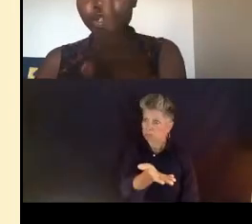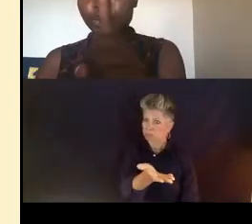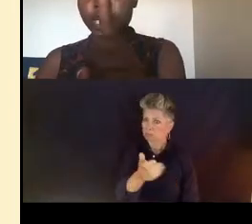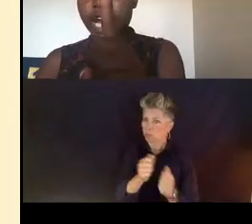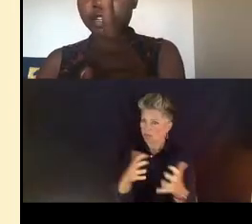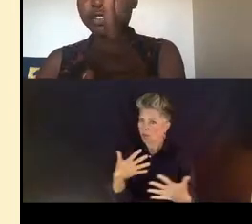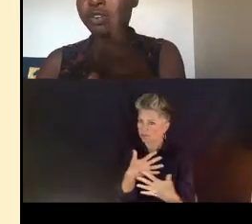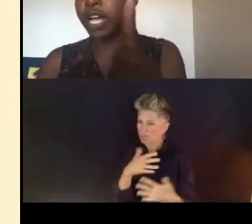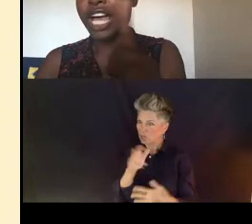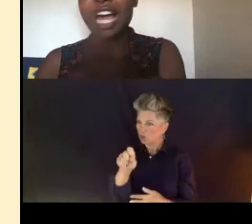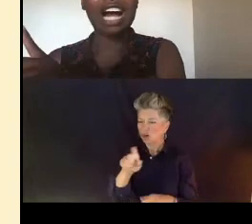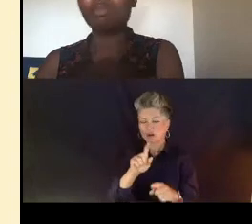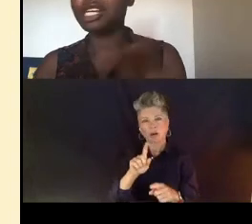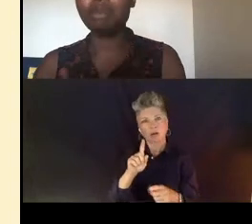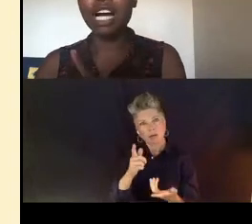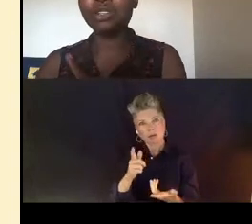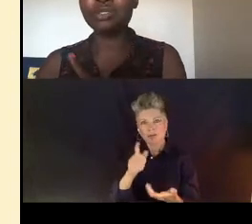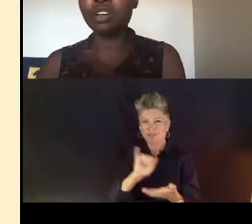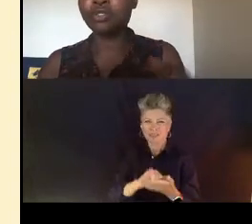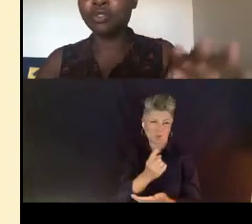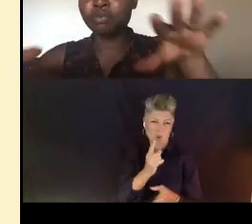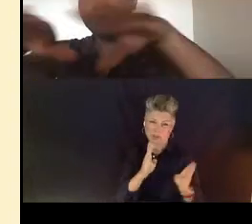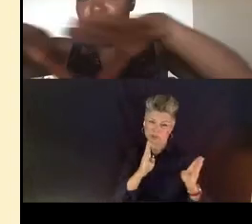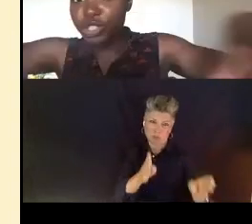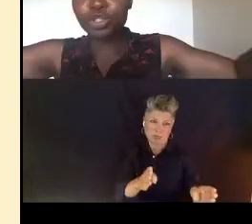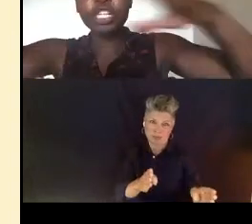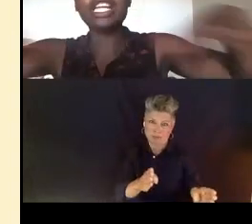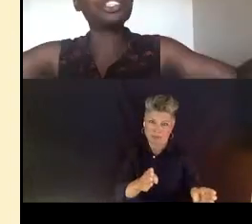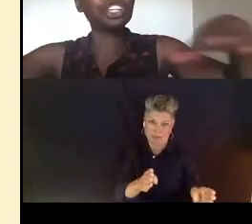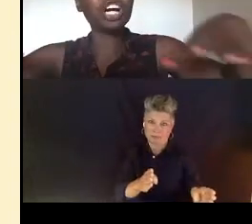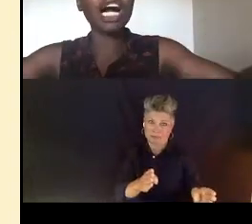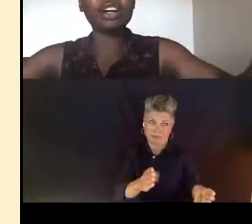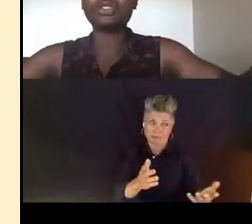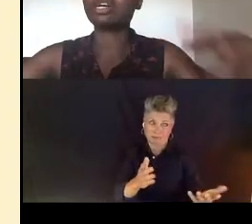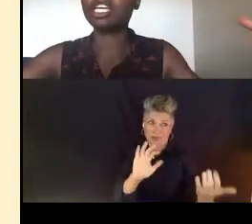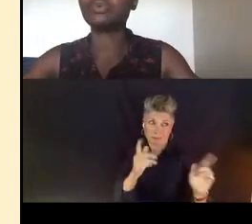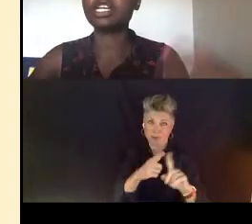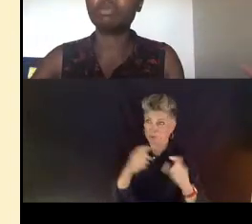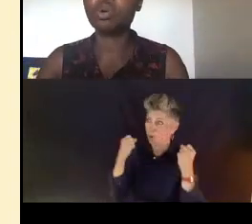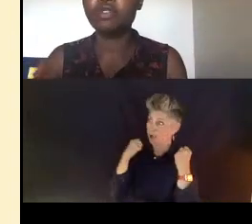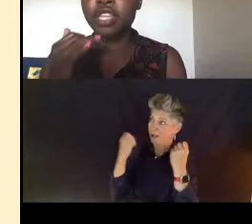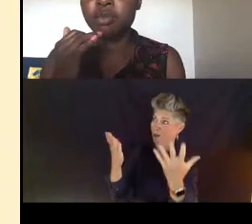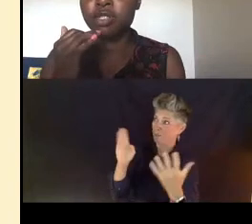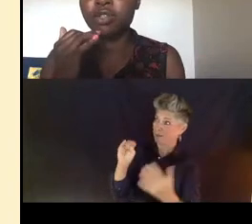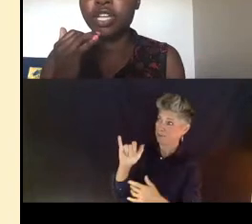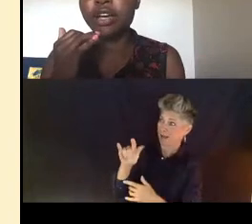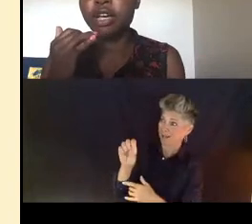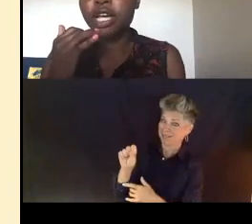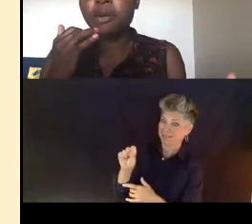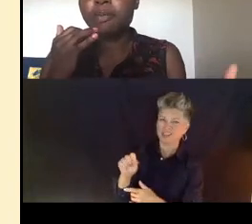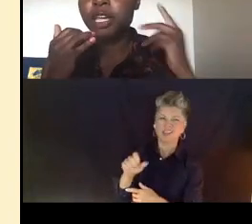one street out of how many miles of street in Chicago. So I think we need more of them so